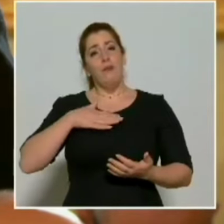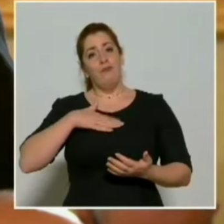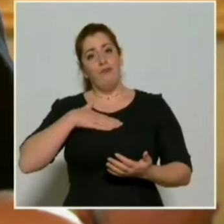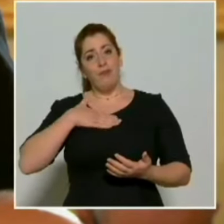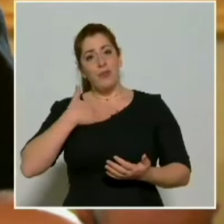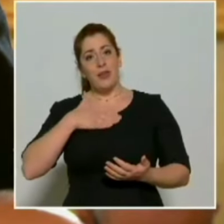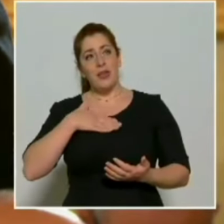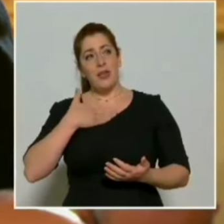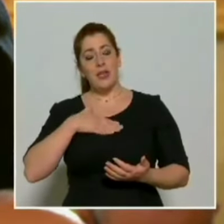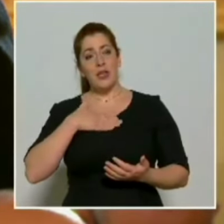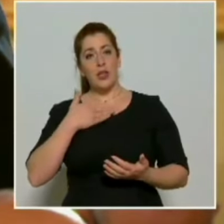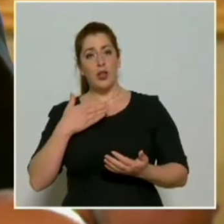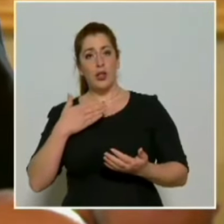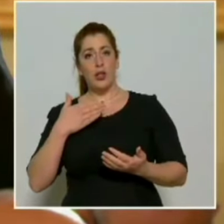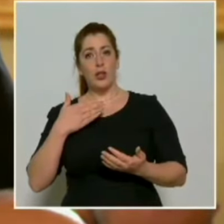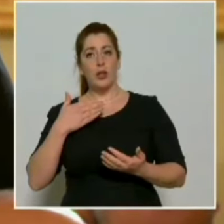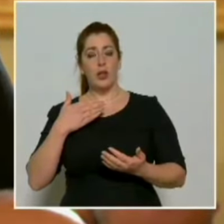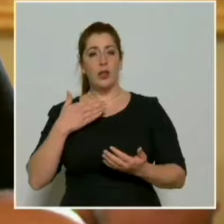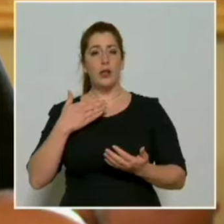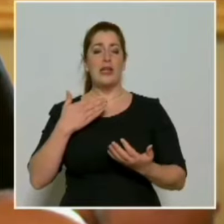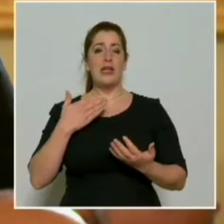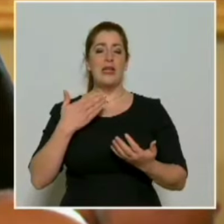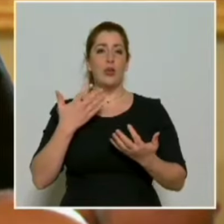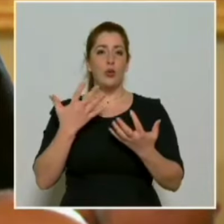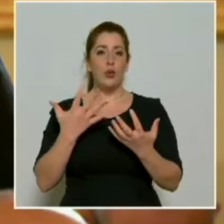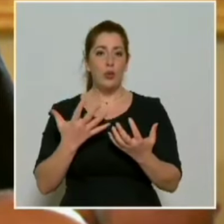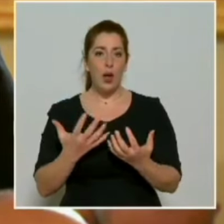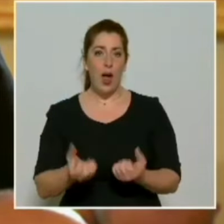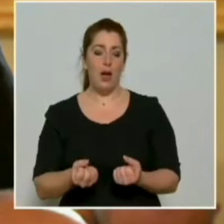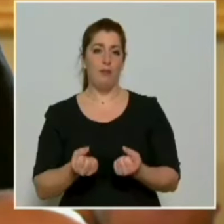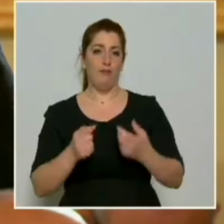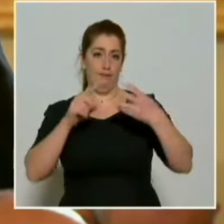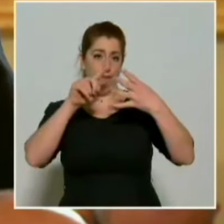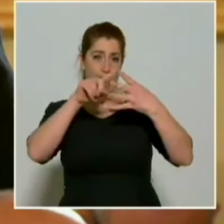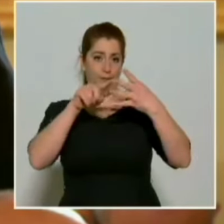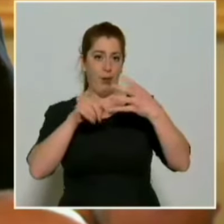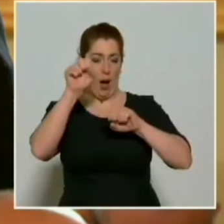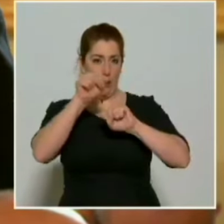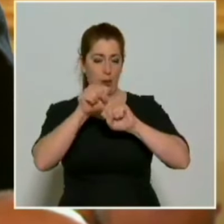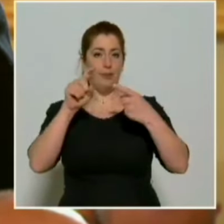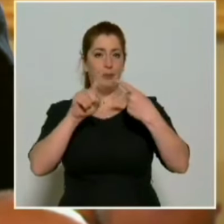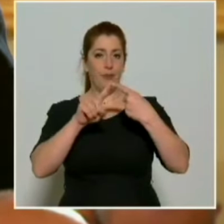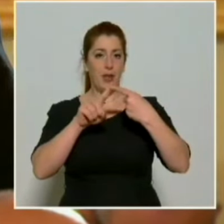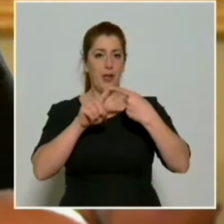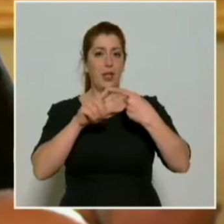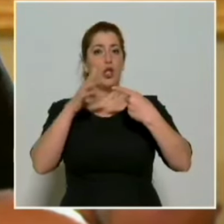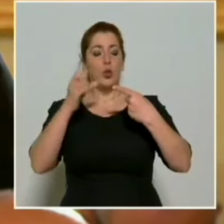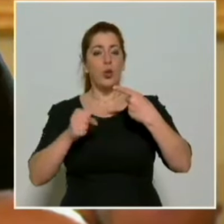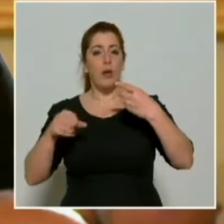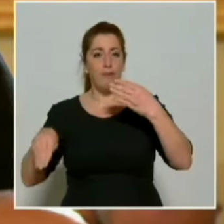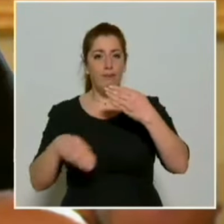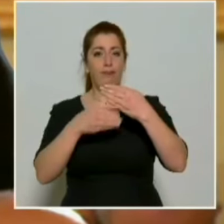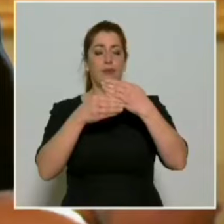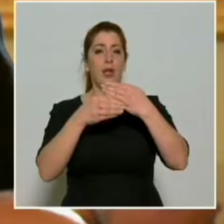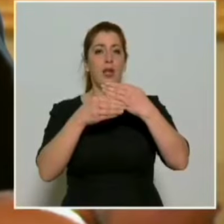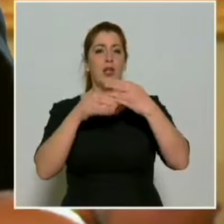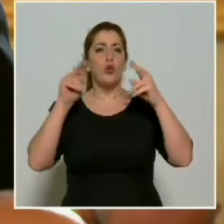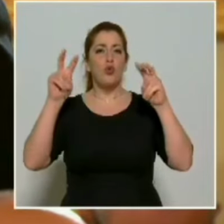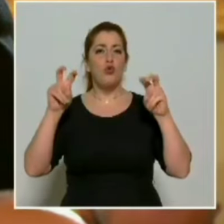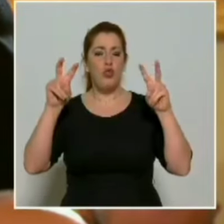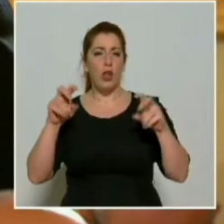l-aqda nazzjonali u affarijiet ta' ġid komuni, it-tieni inrabbu il-ġenerazzjoni